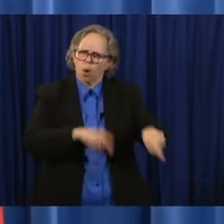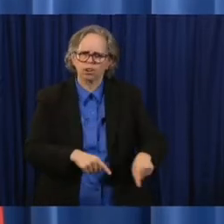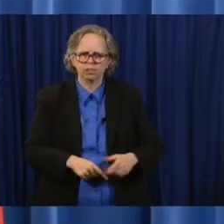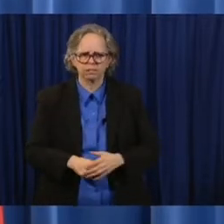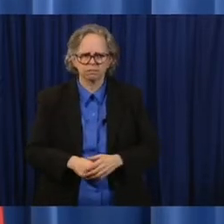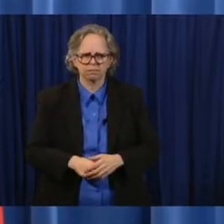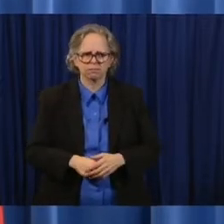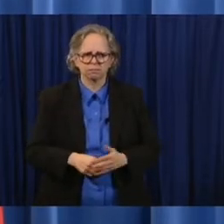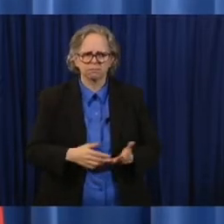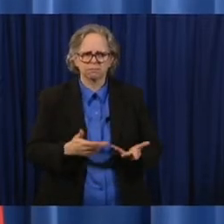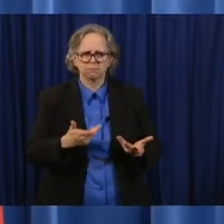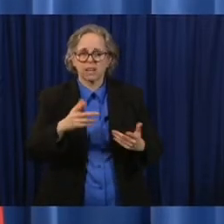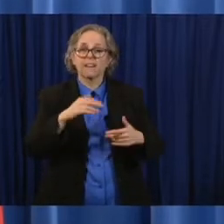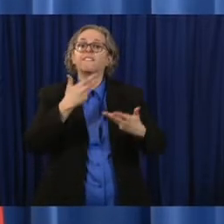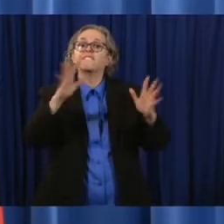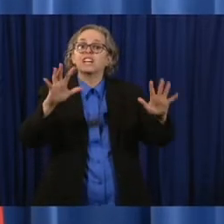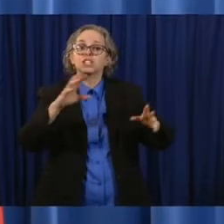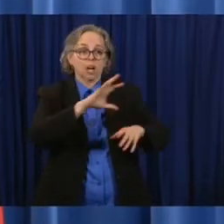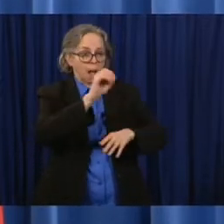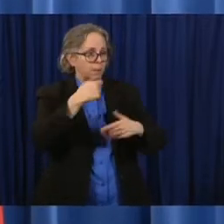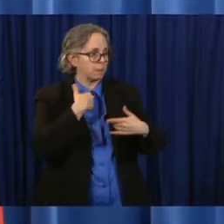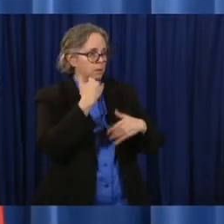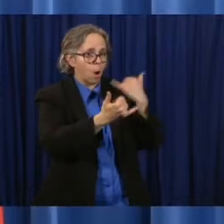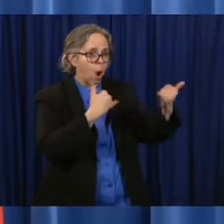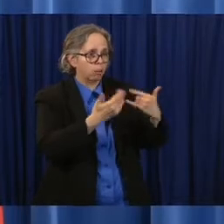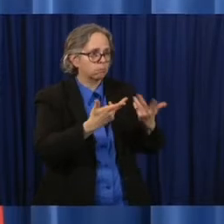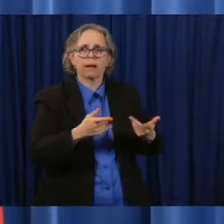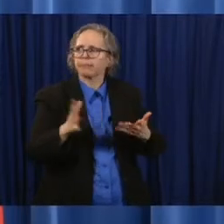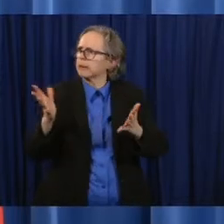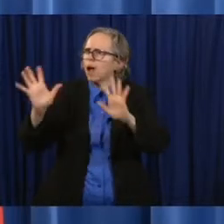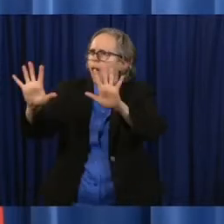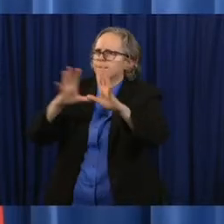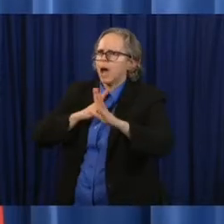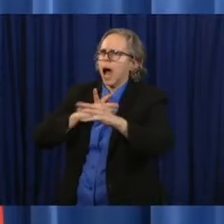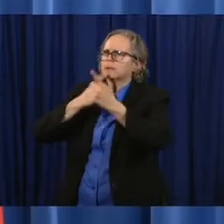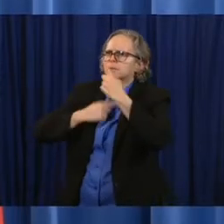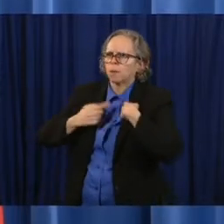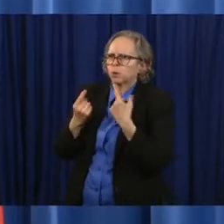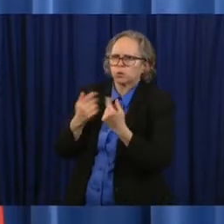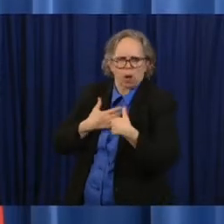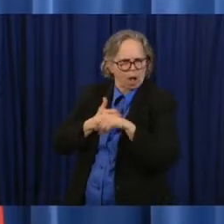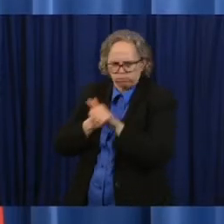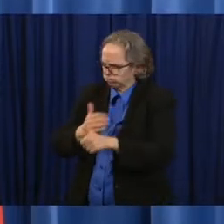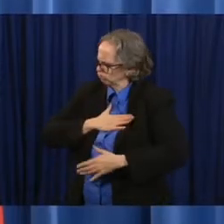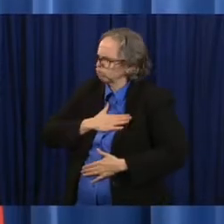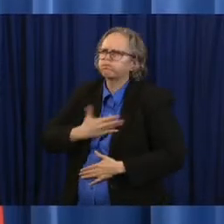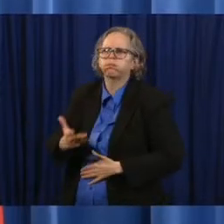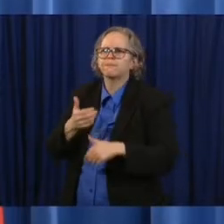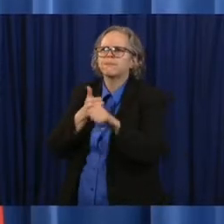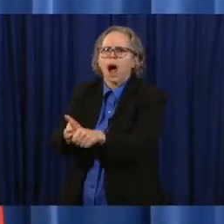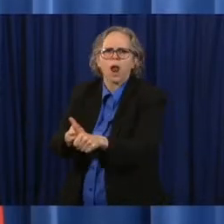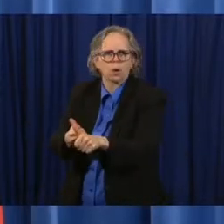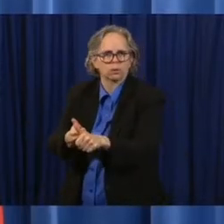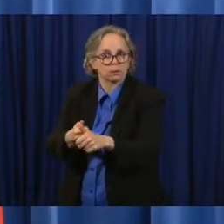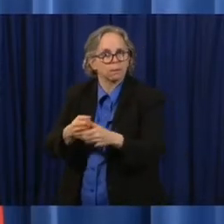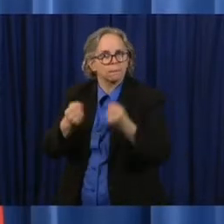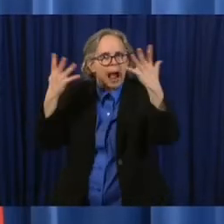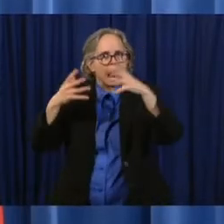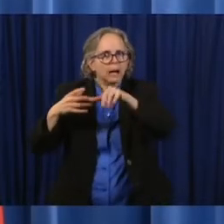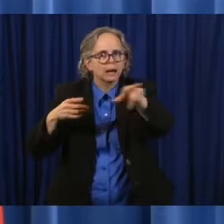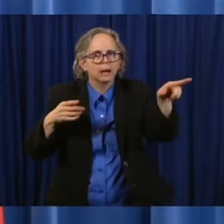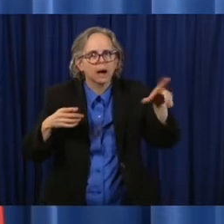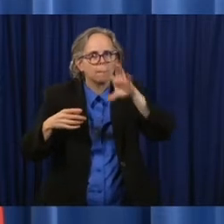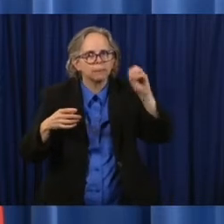said, look, just outline what they are, tell us what they are, and we certainly will follow them. But, I suppose there's